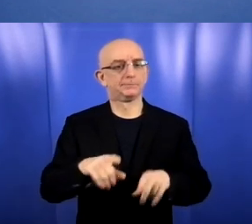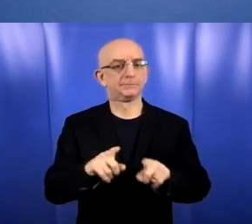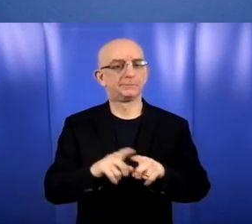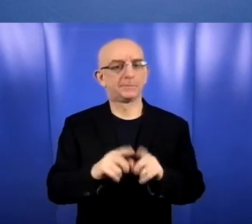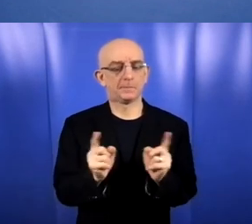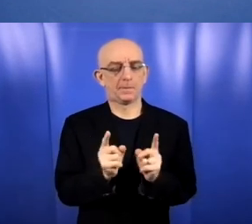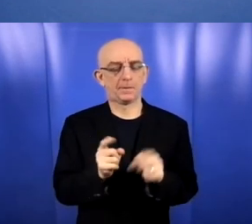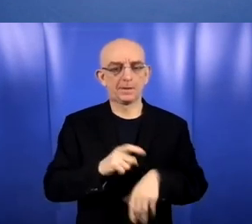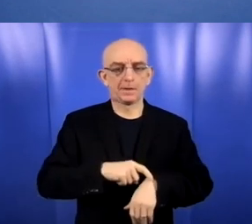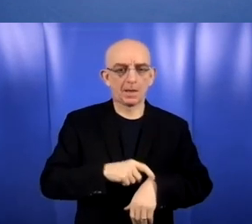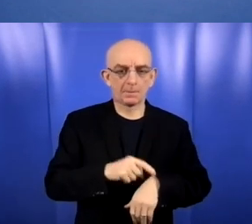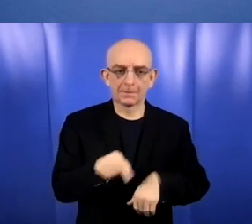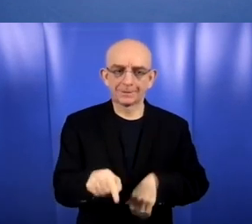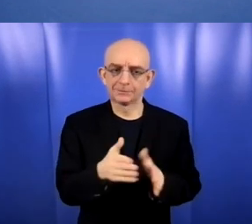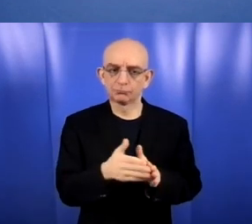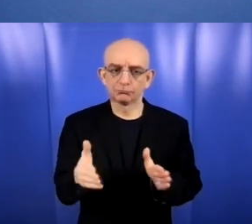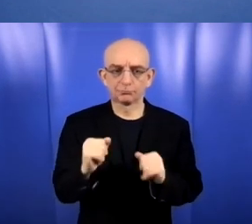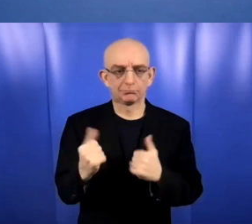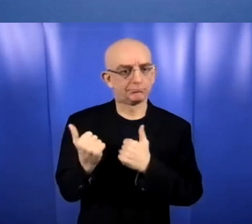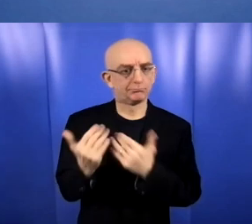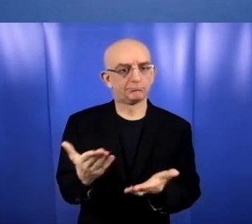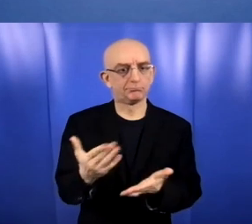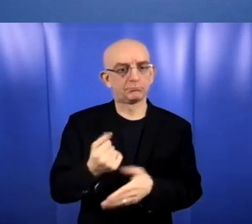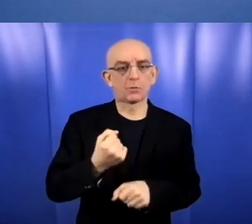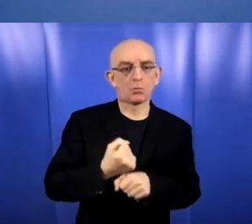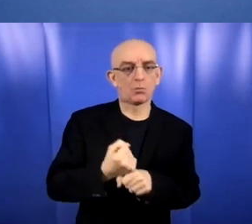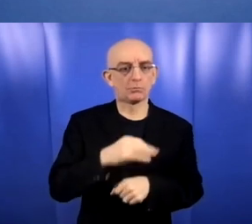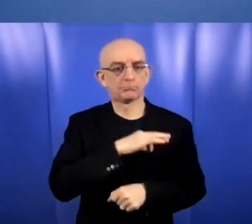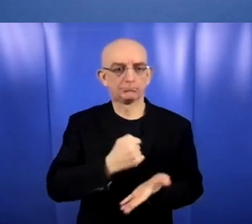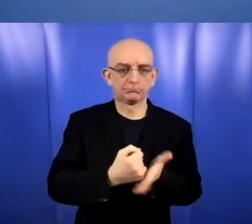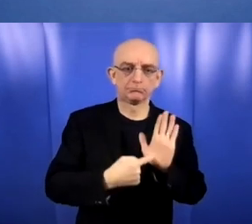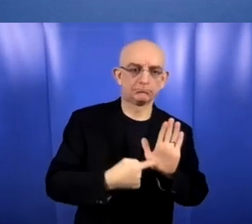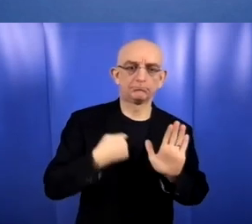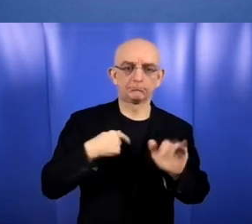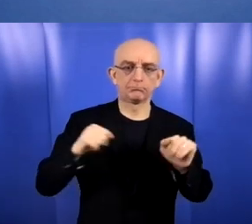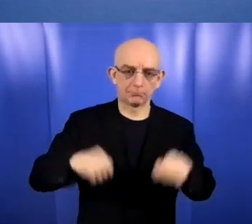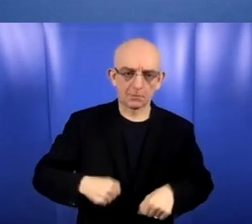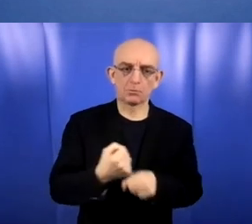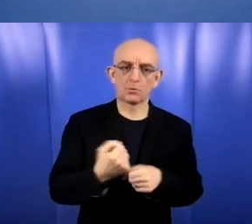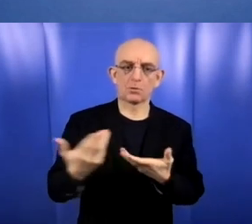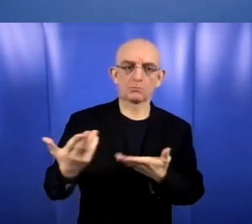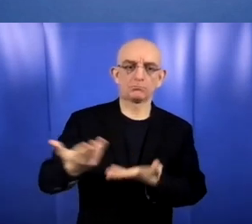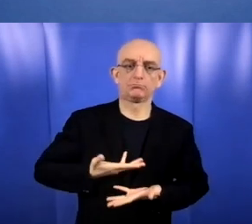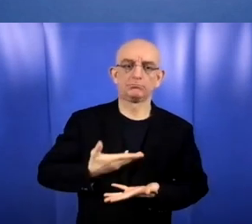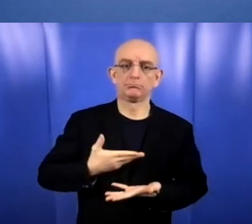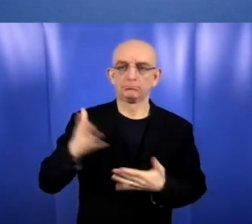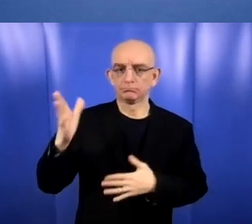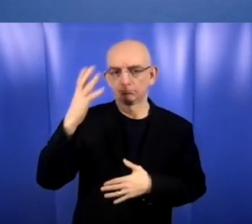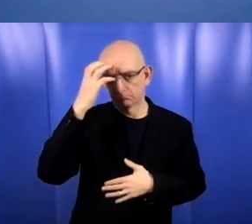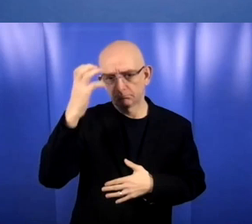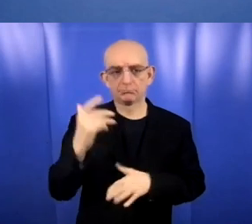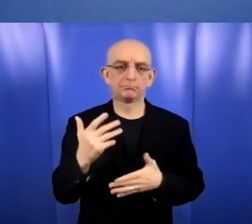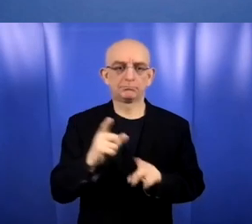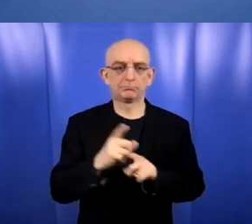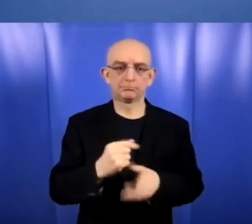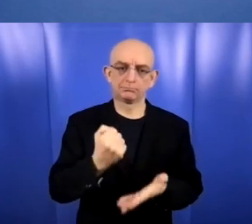realities for refugees and asylum seekers in the workplace in Malawi, all the way through to some good practice